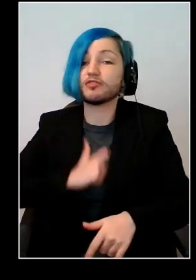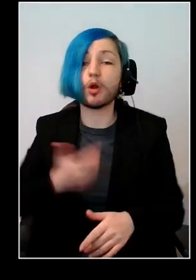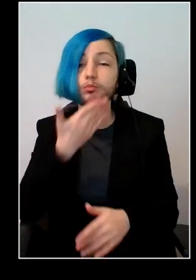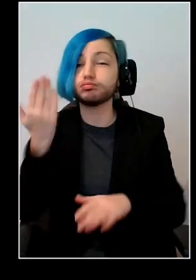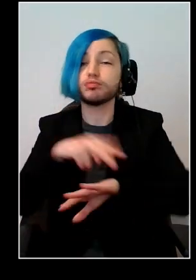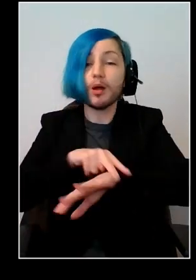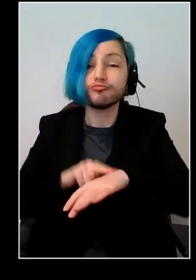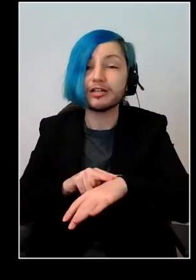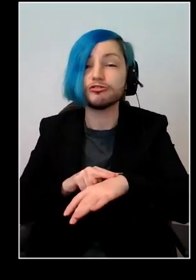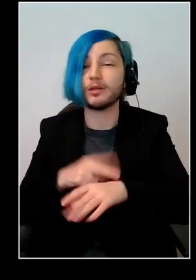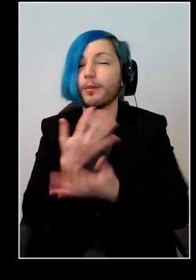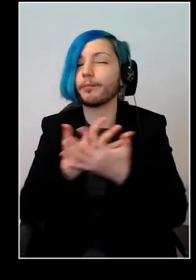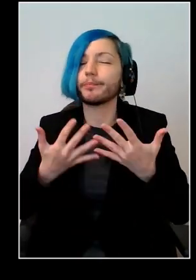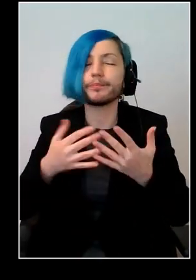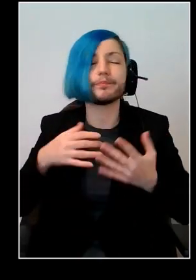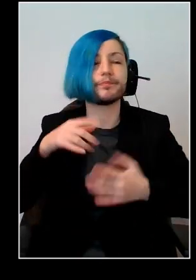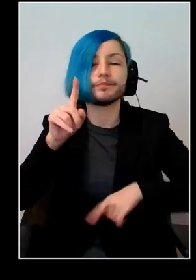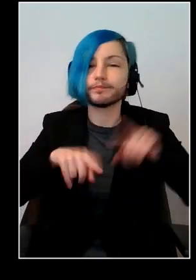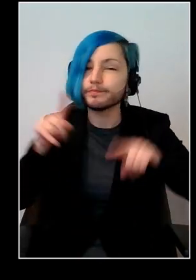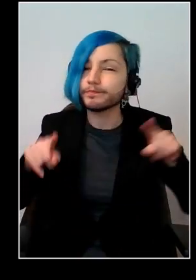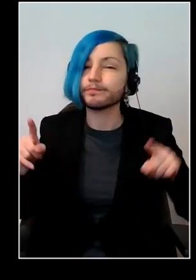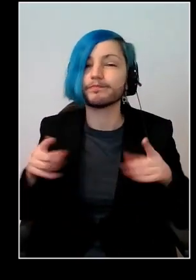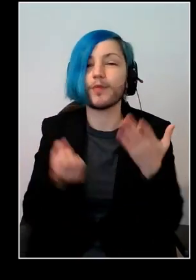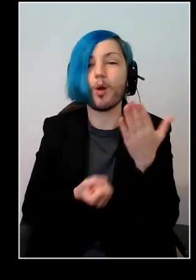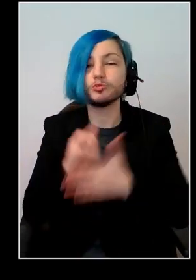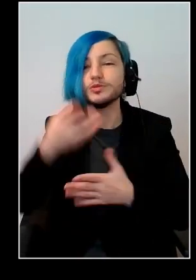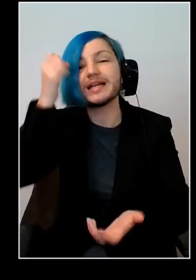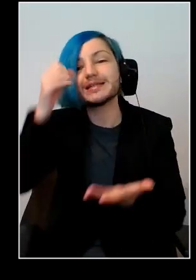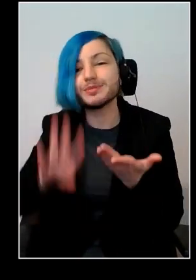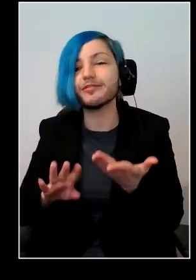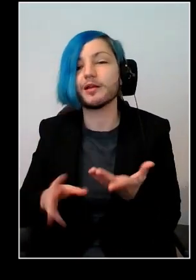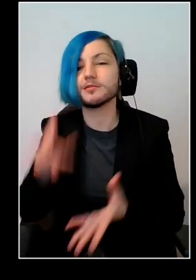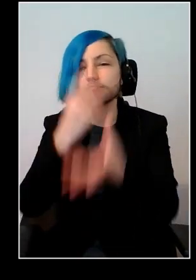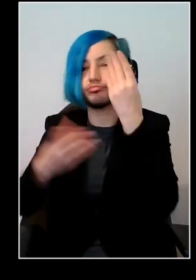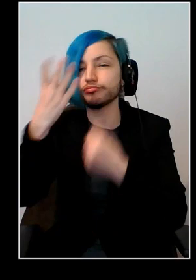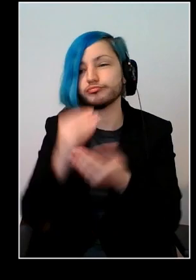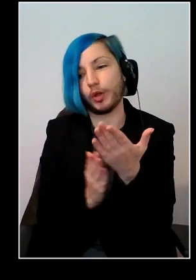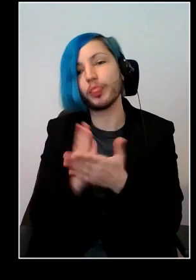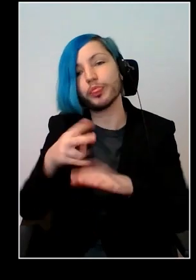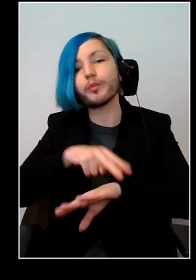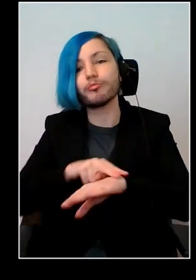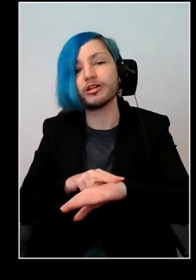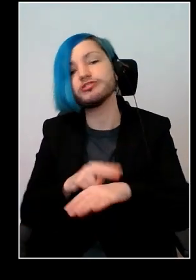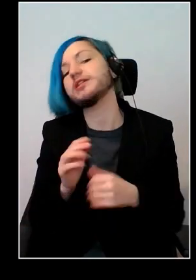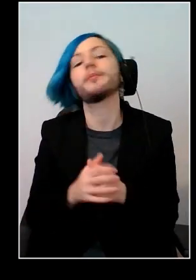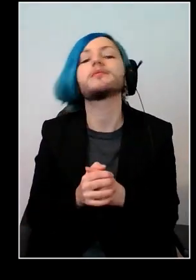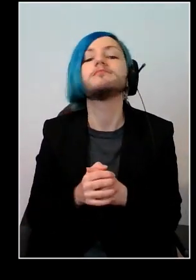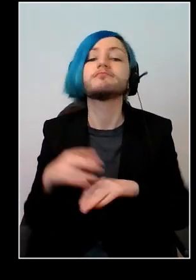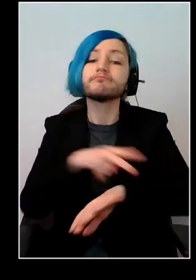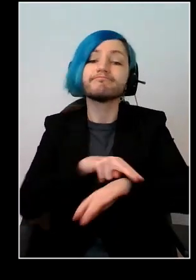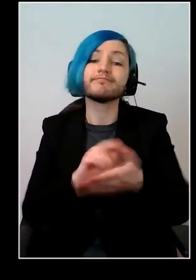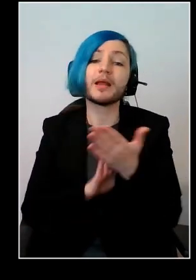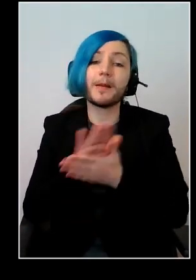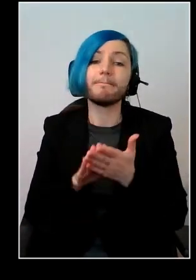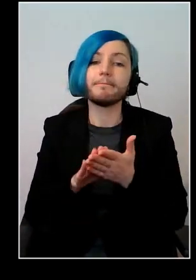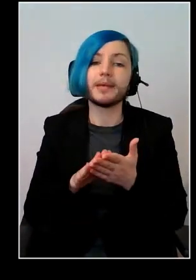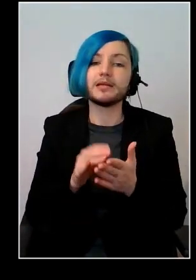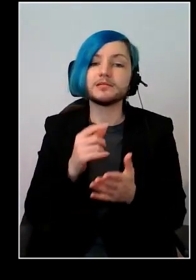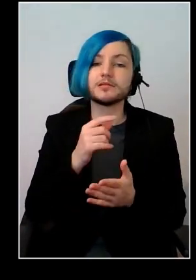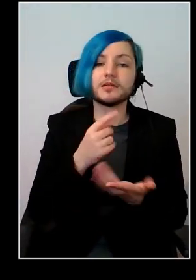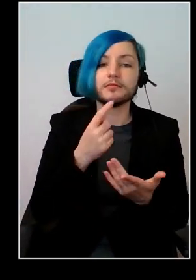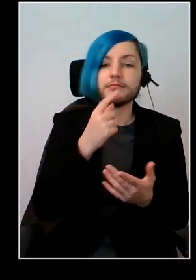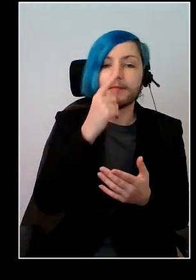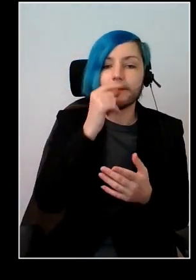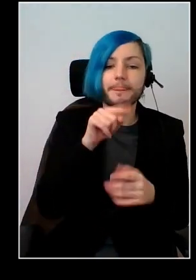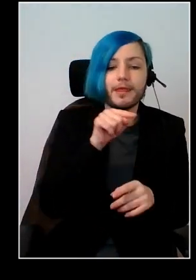of opportunities and experiences it provided me with. My apprenticeship has ultimately allowed me to sidestep from a business apprenticeship in